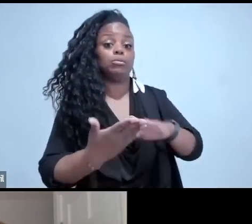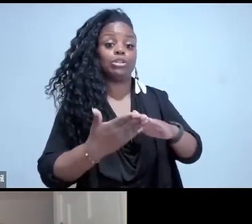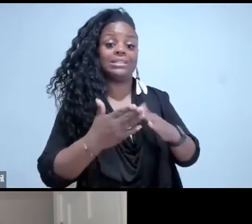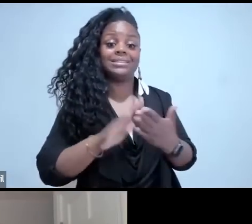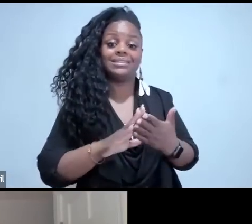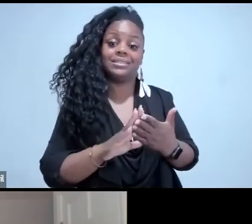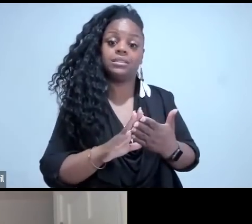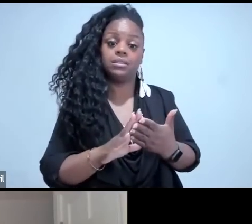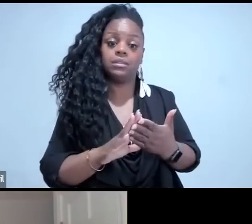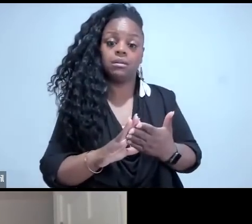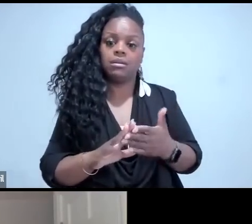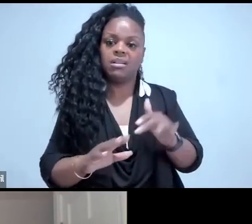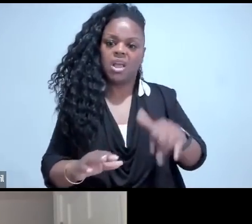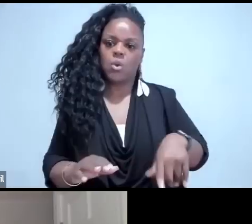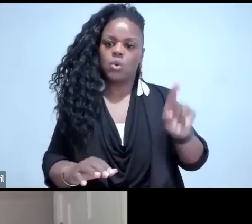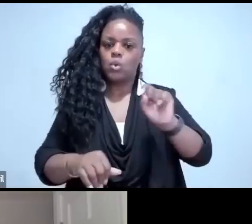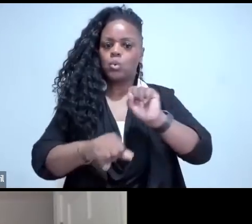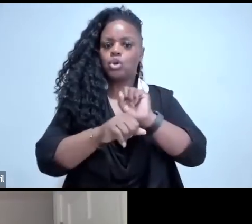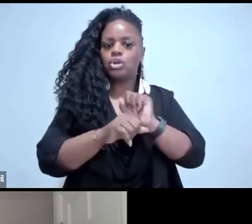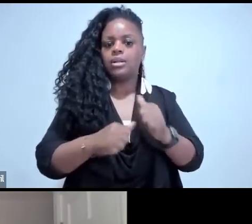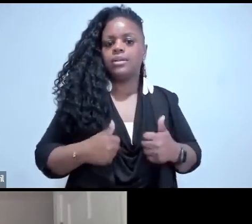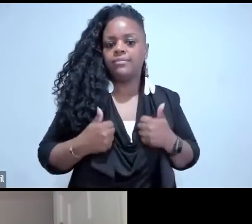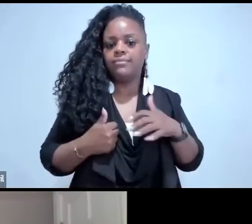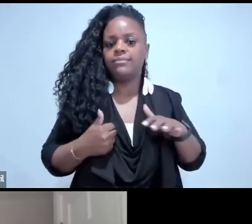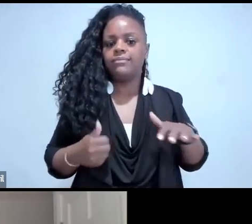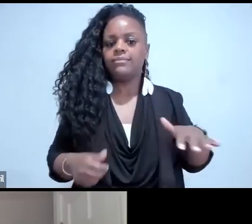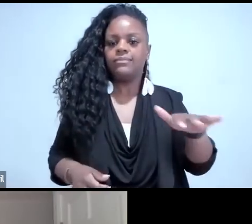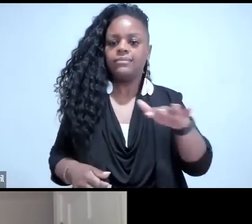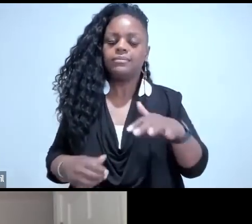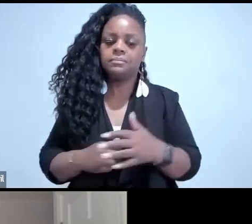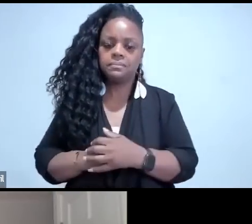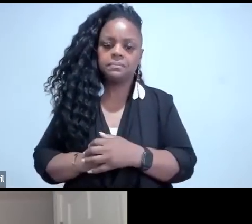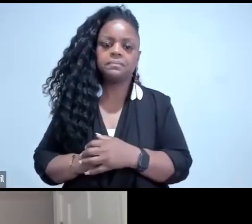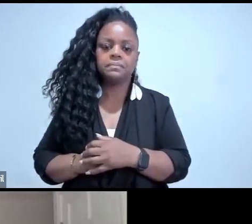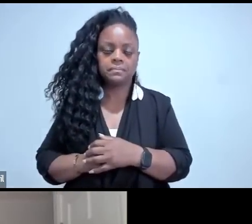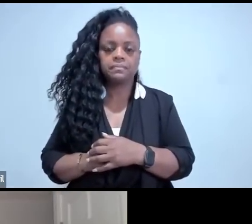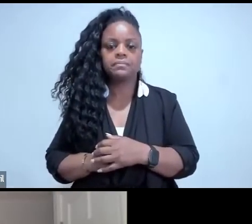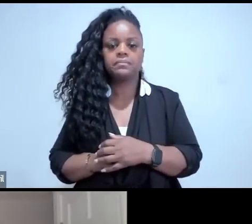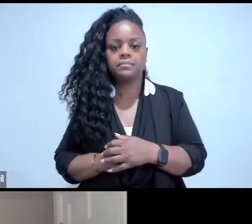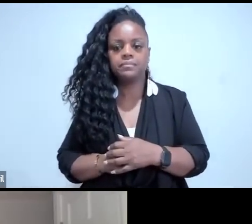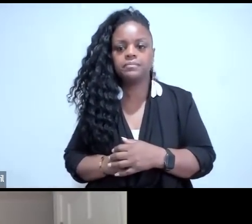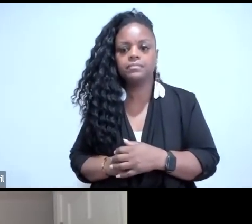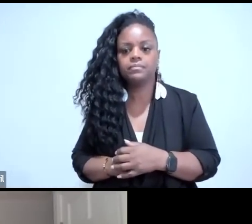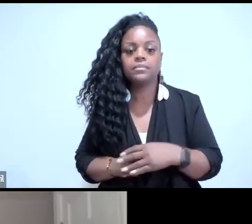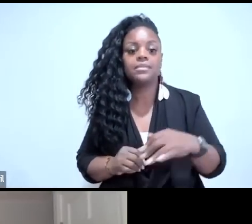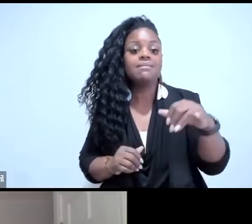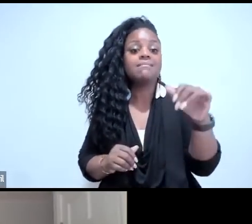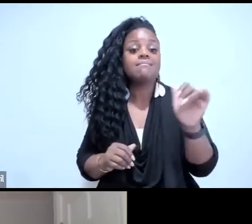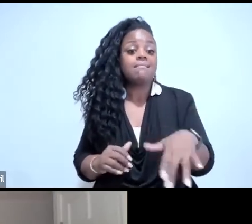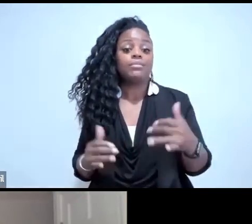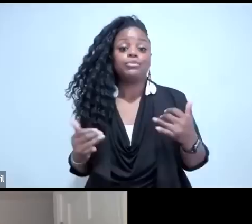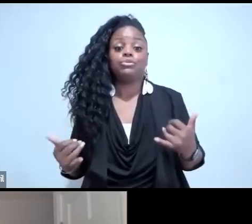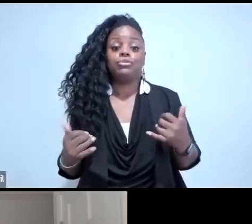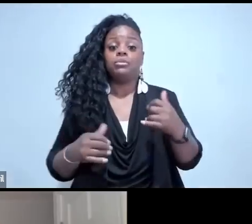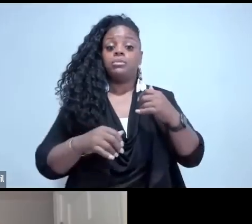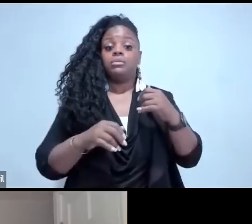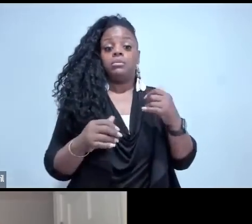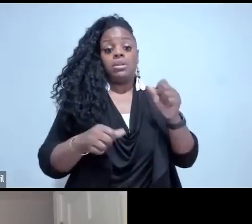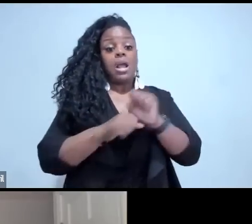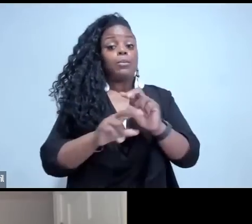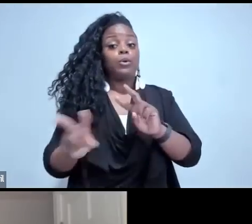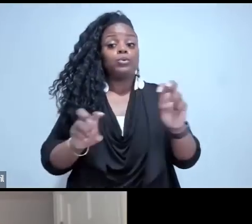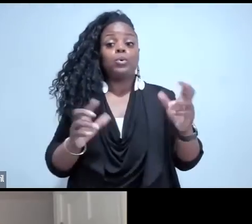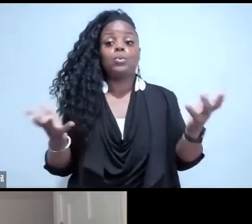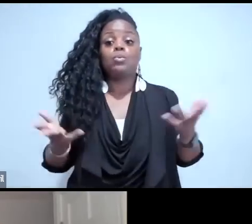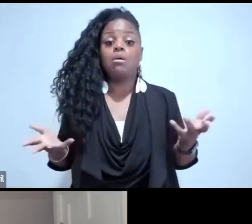a contributor to today's current labor issues, as well as a pretty darn good